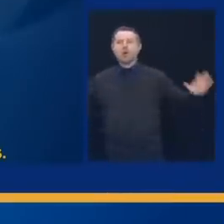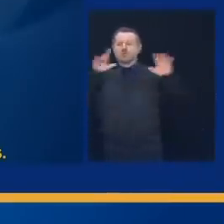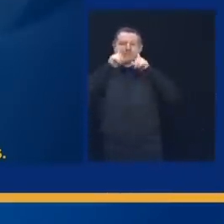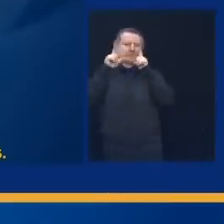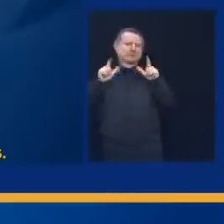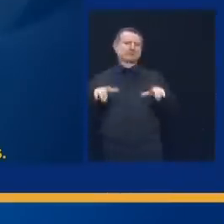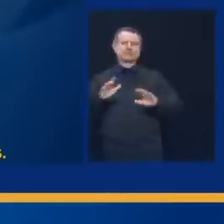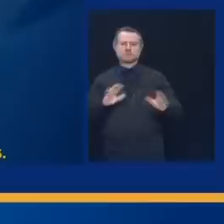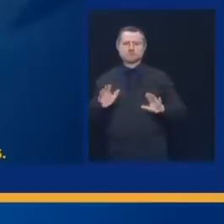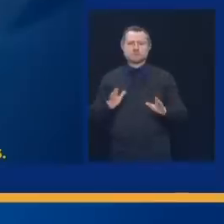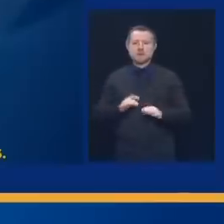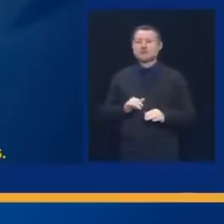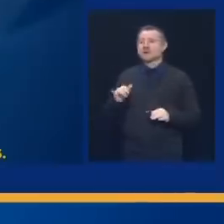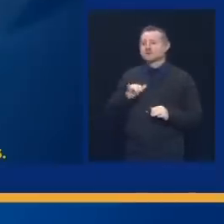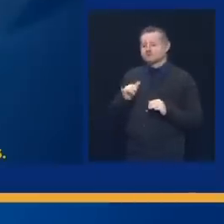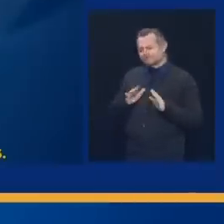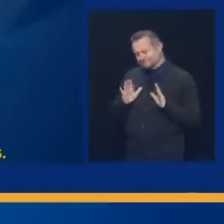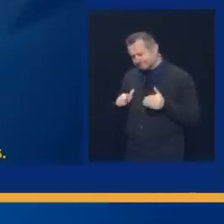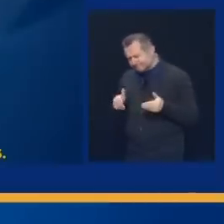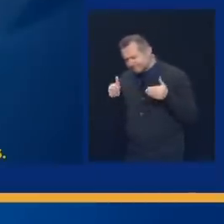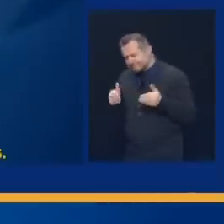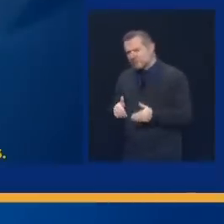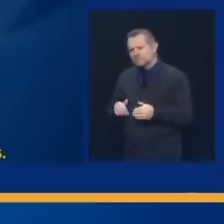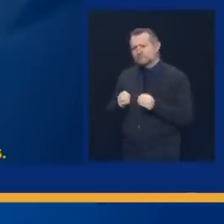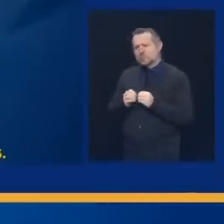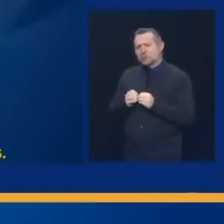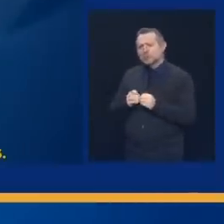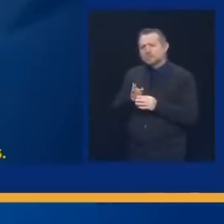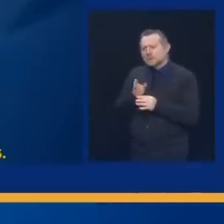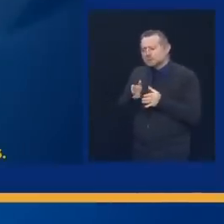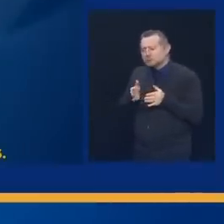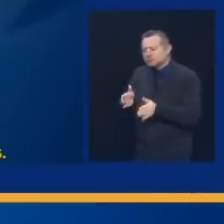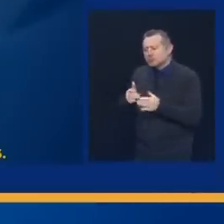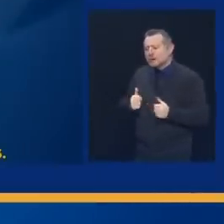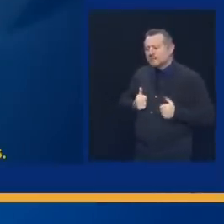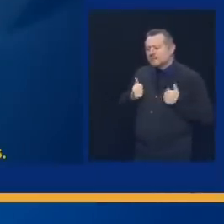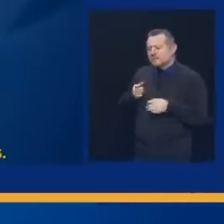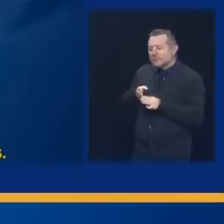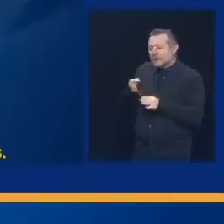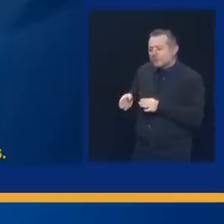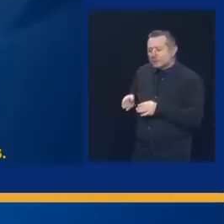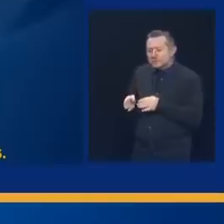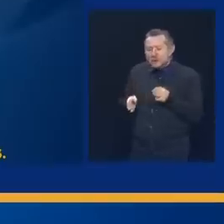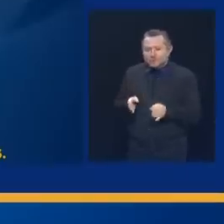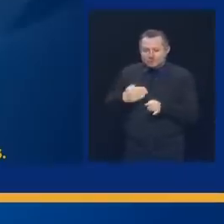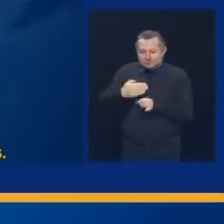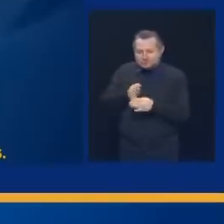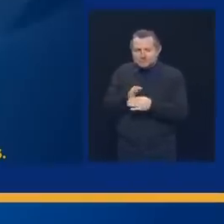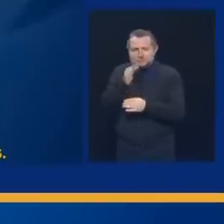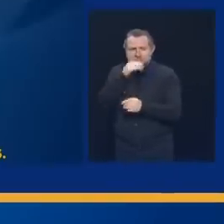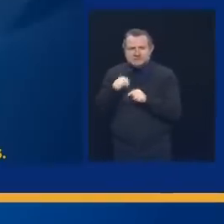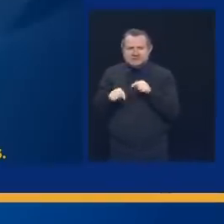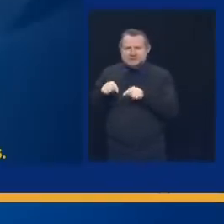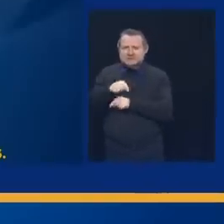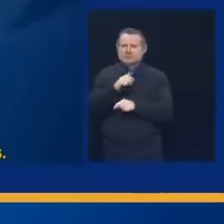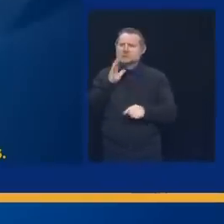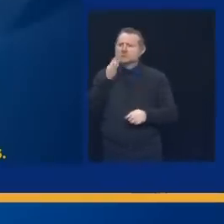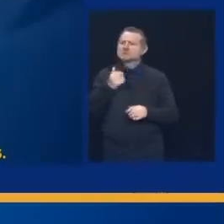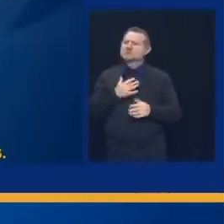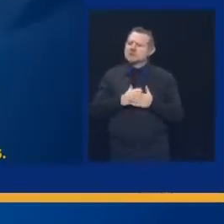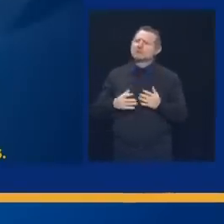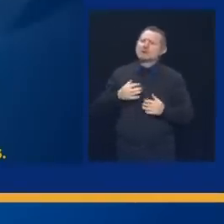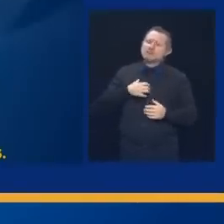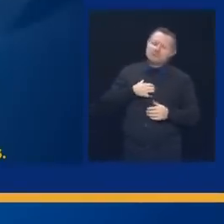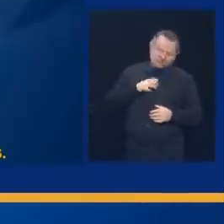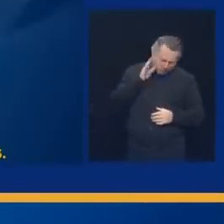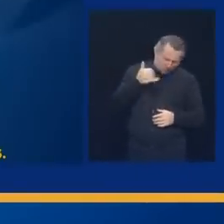take localized actions on the neighborhood level. You still get political blowback, right? Brooklyn,